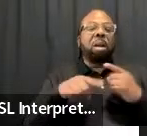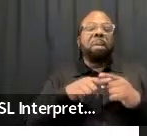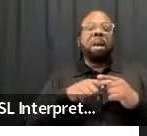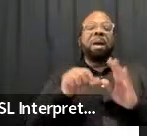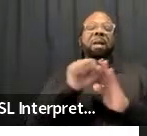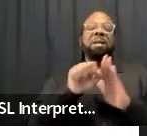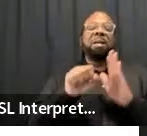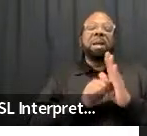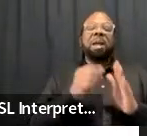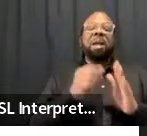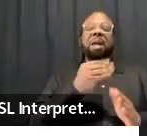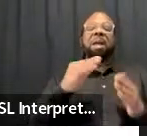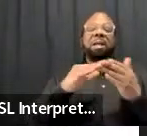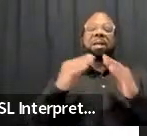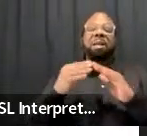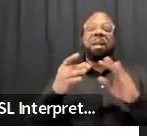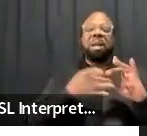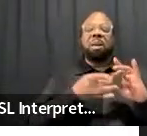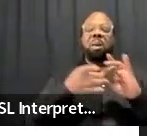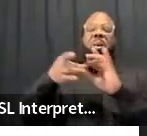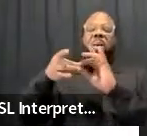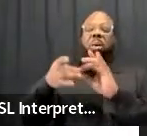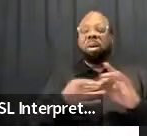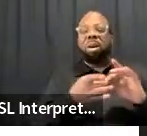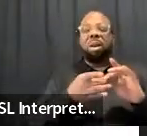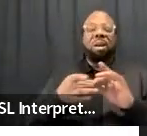so let me just.